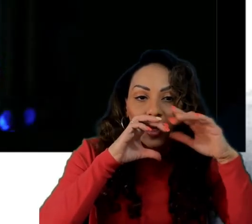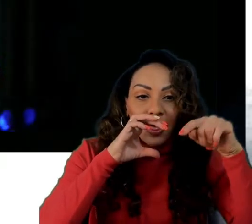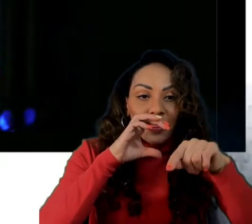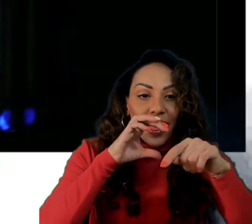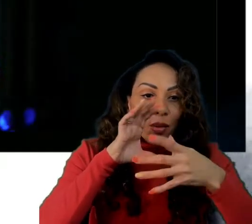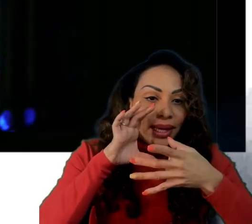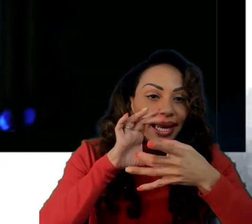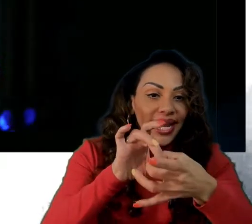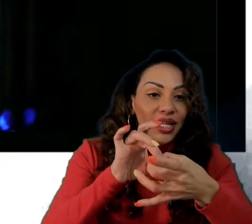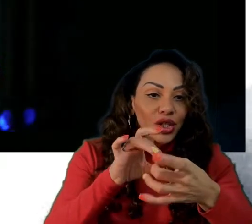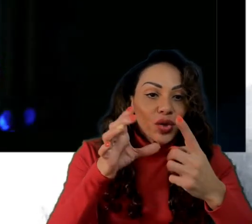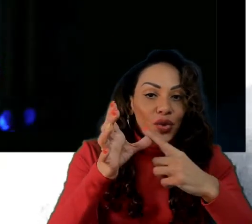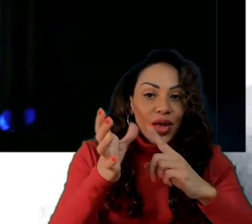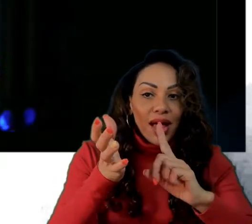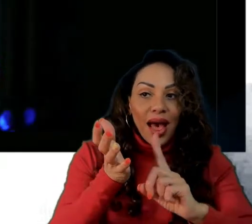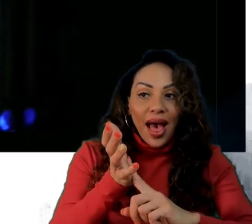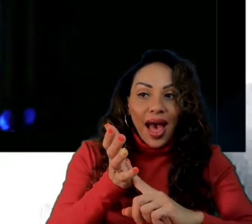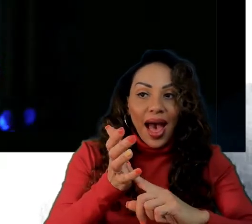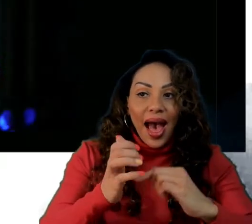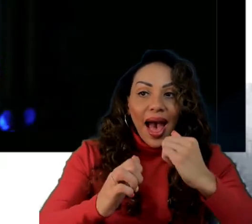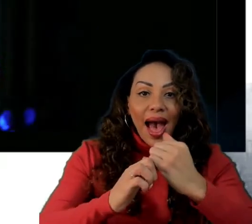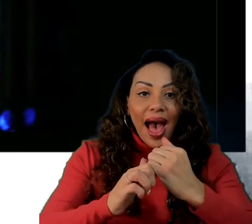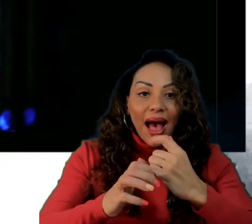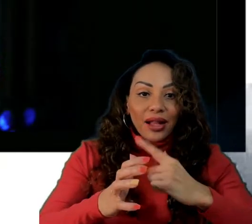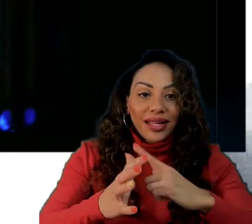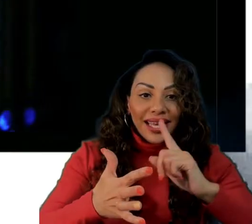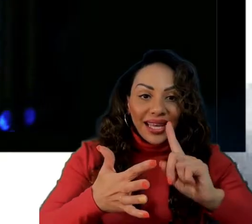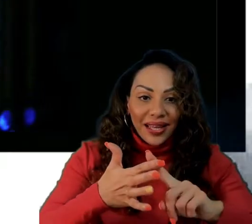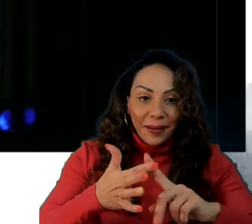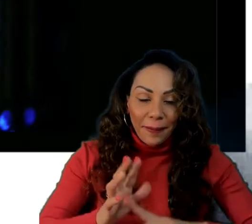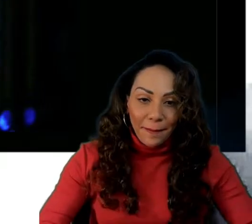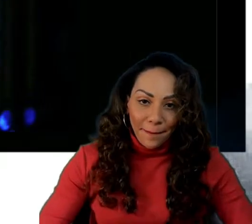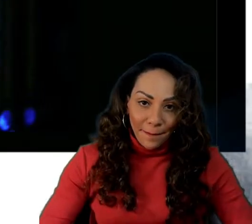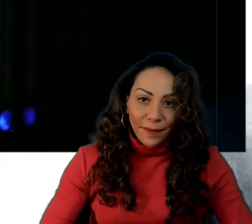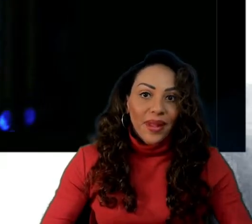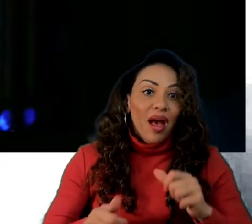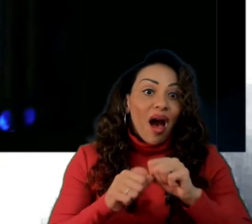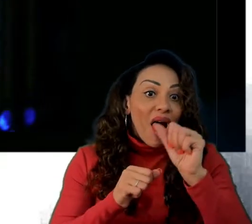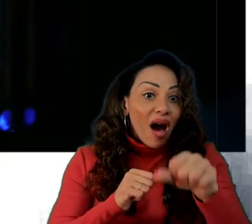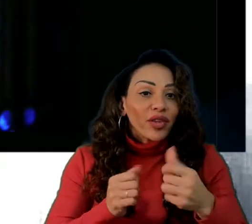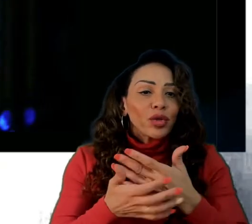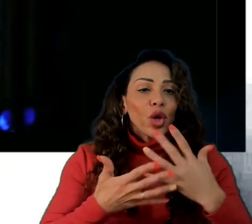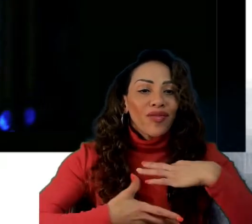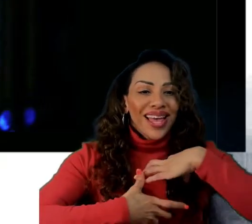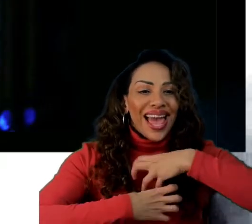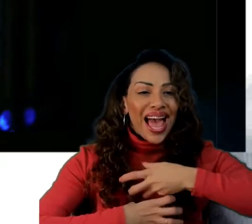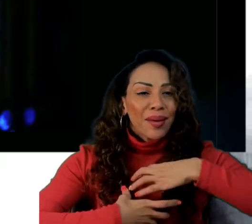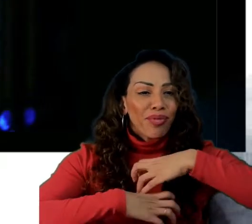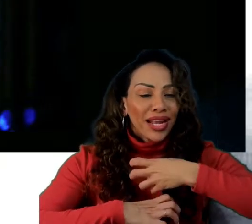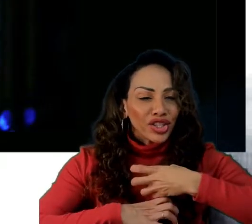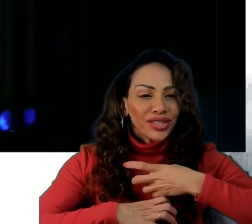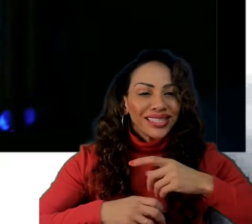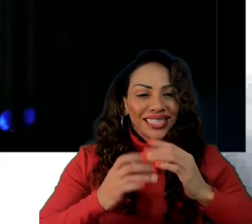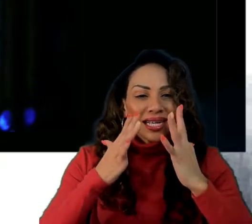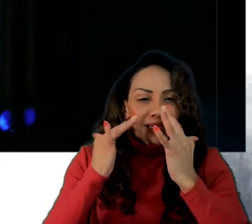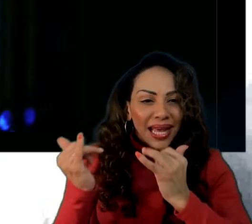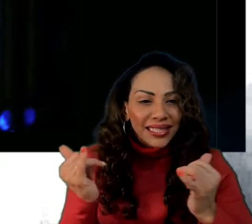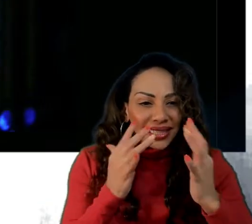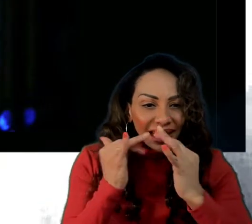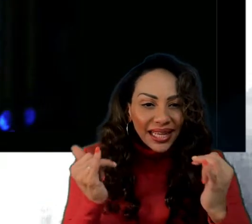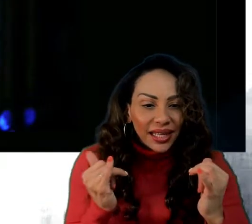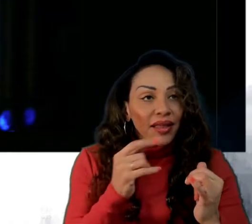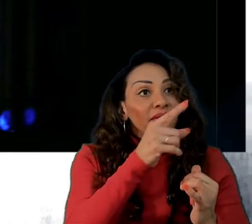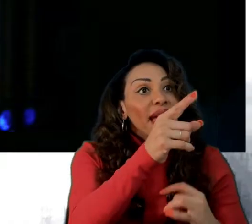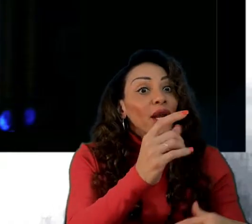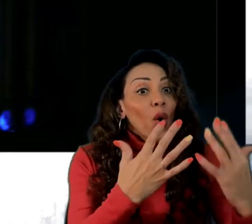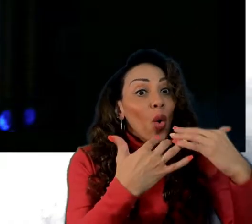And then there was a lot of calibration, and testing to do, and then refining the experience based on that. So we